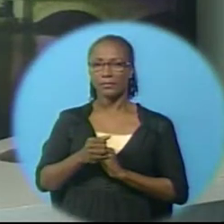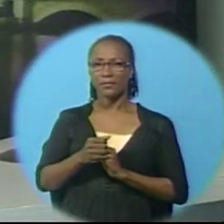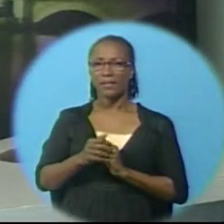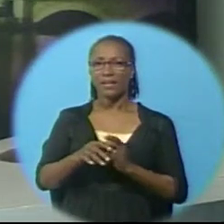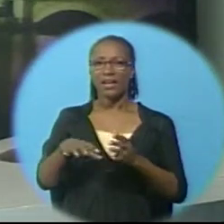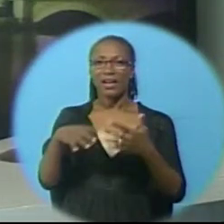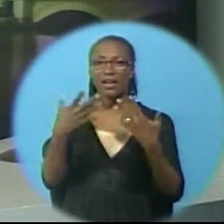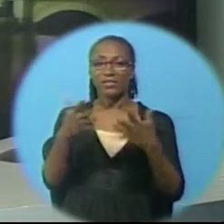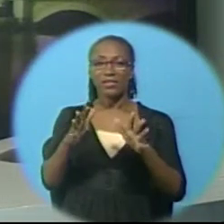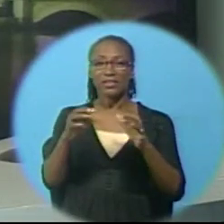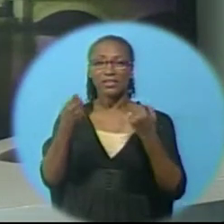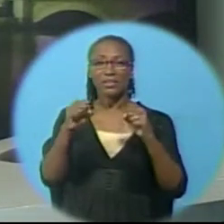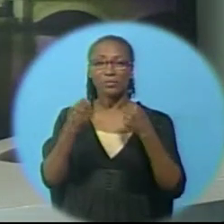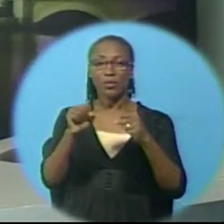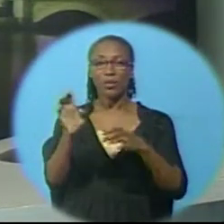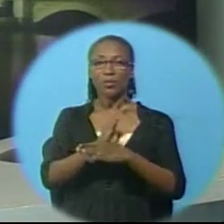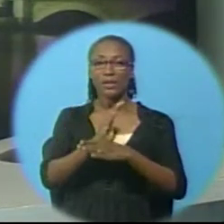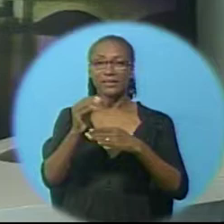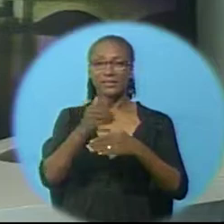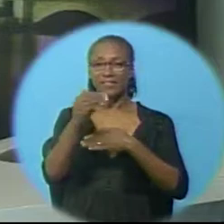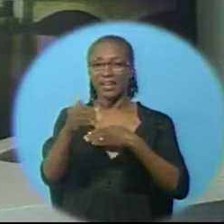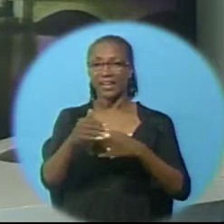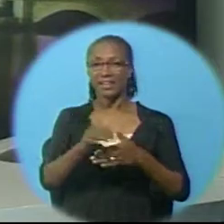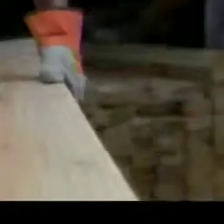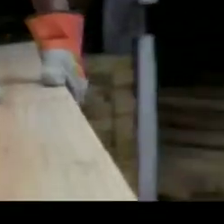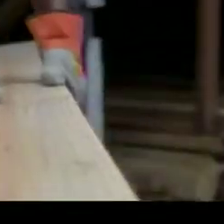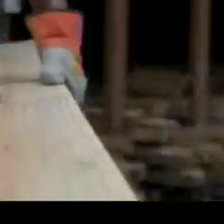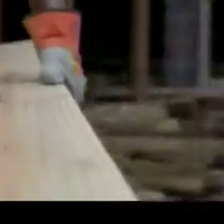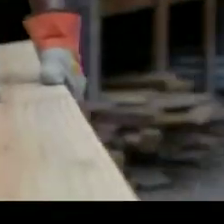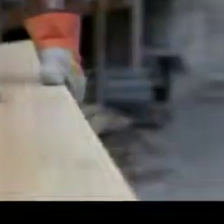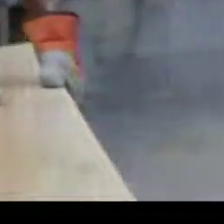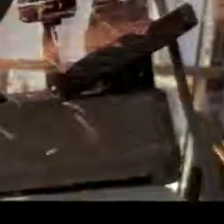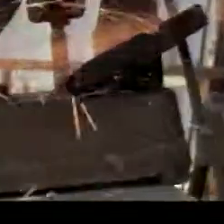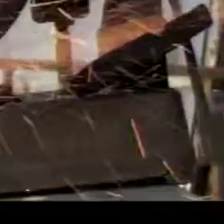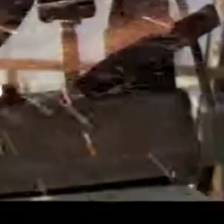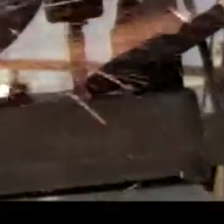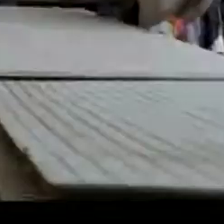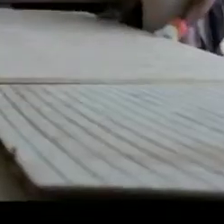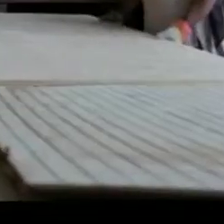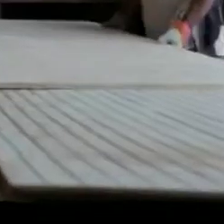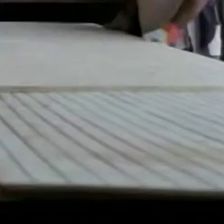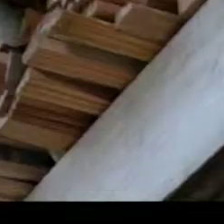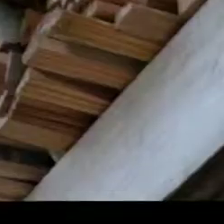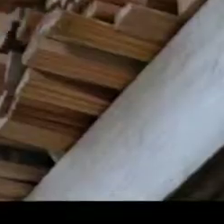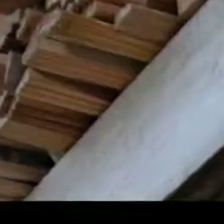Well, that's a look at sports. The business, that's next. We are builders. We build